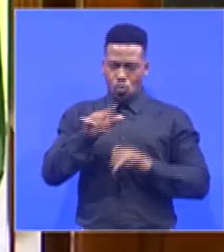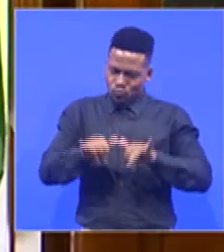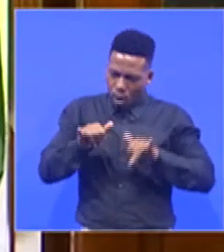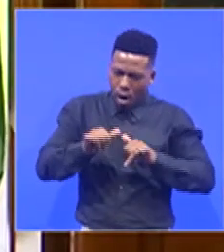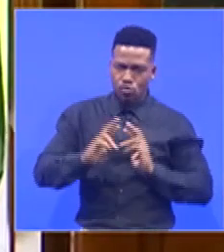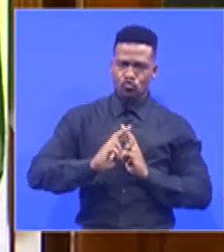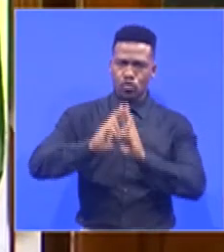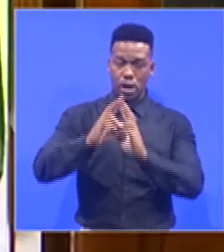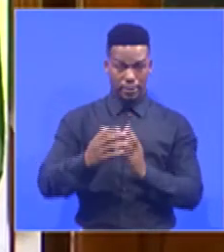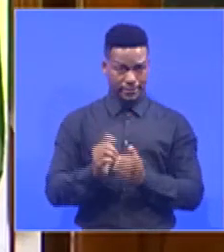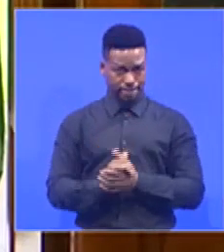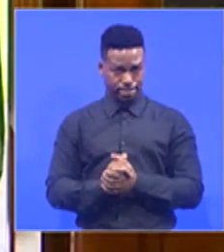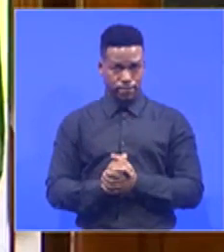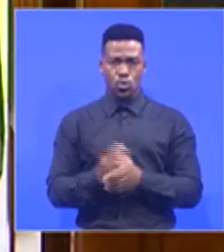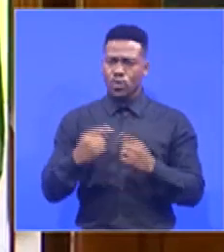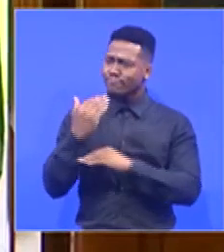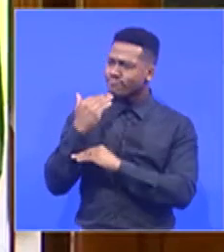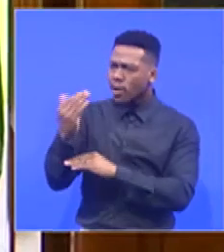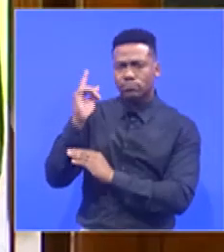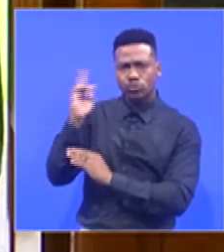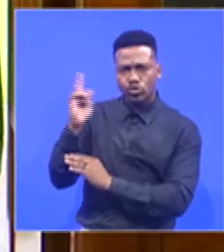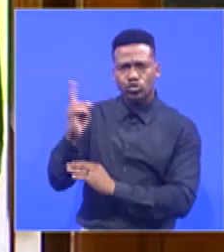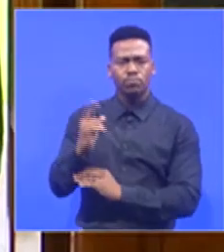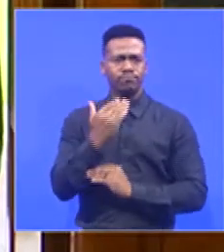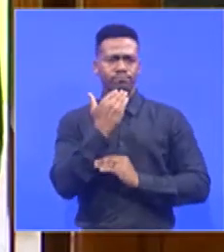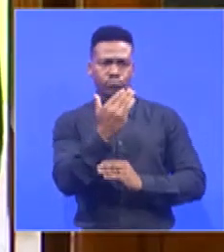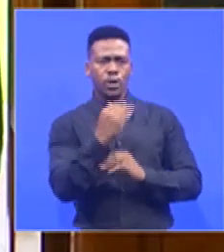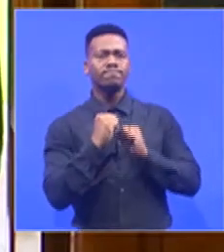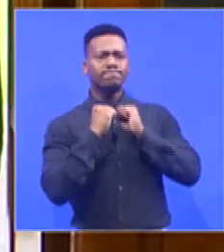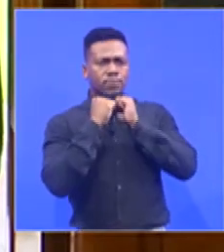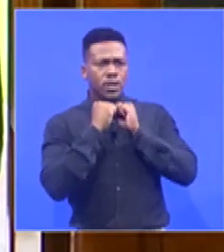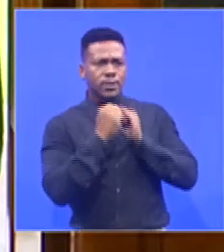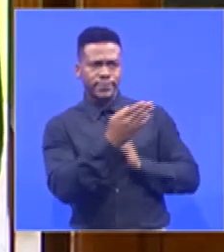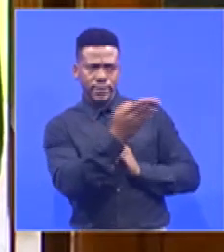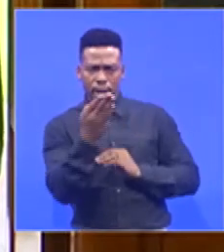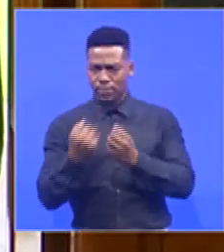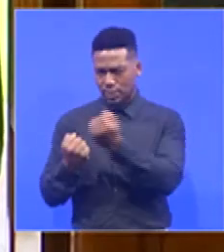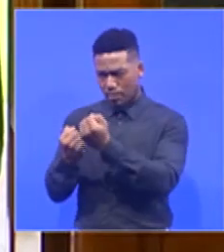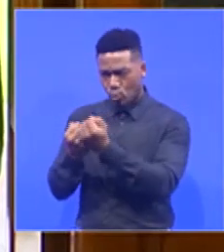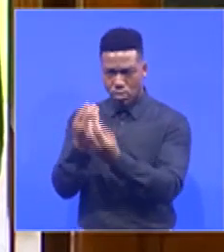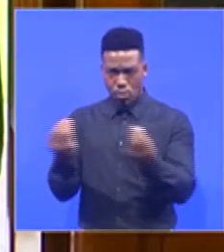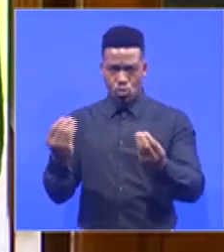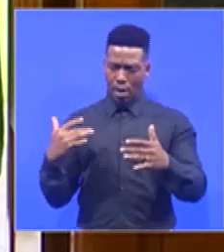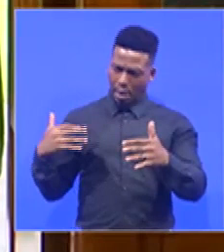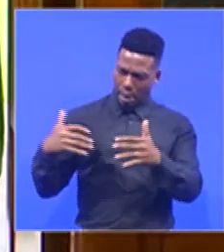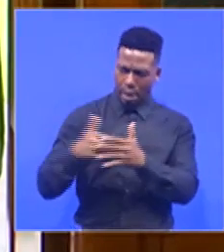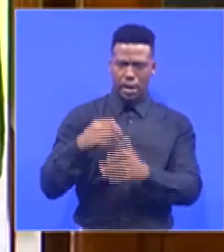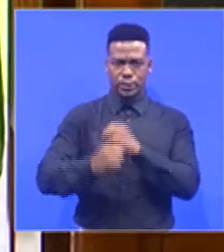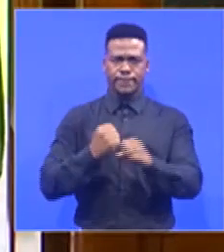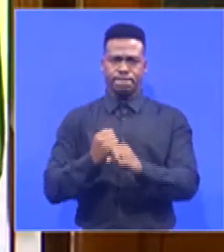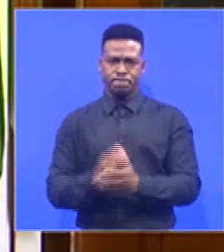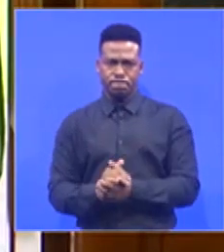results. We thank the teachers and the parents who have supported them throughout this year.